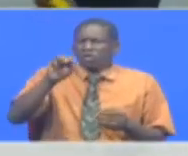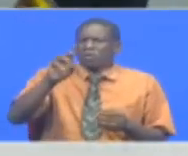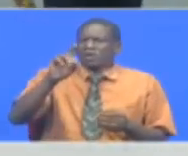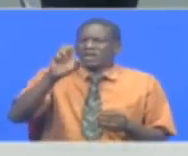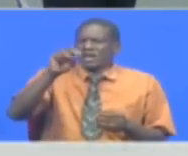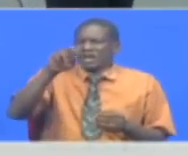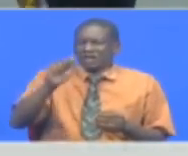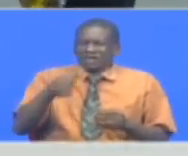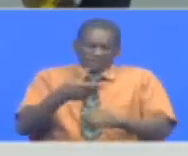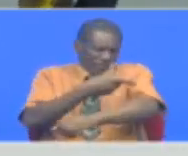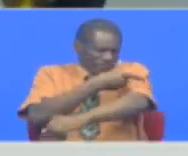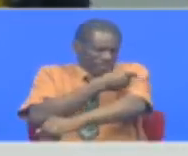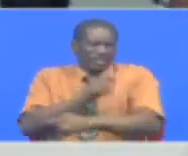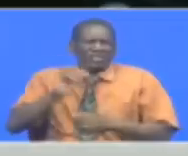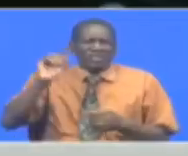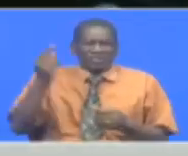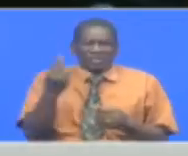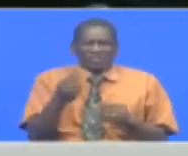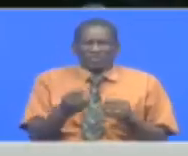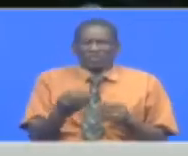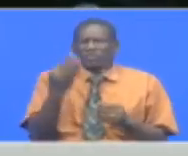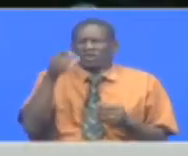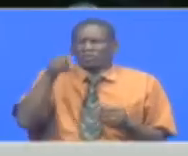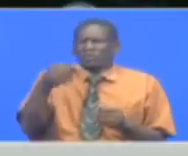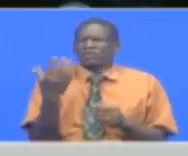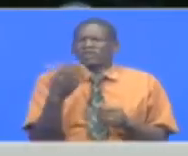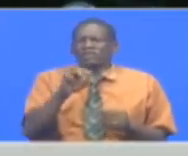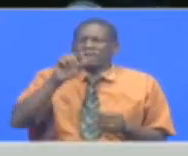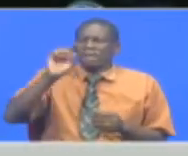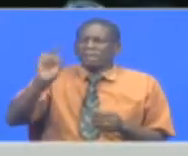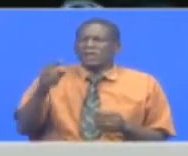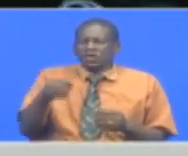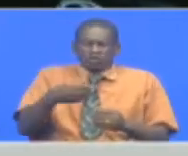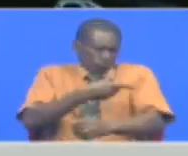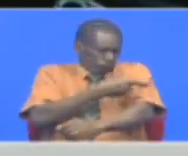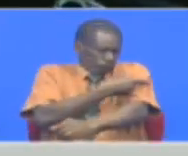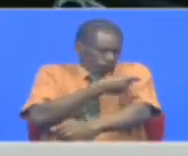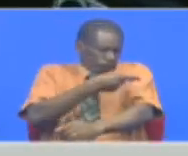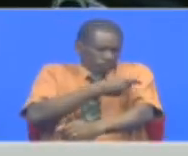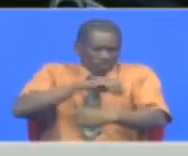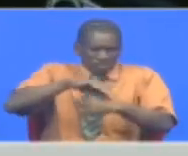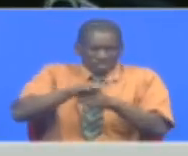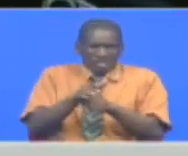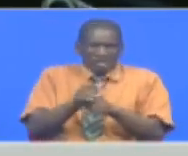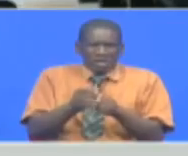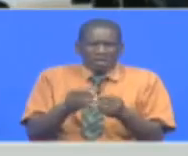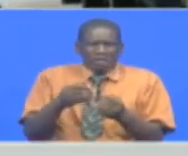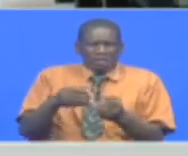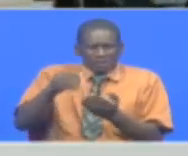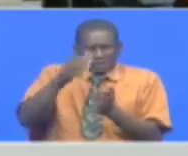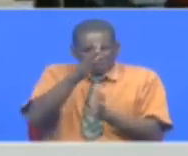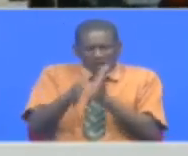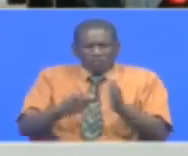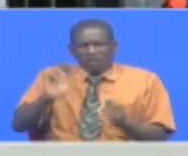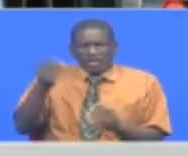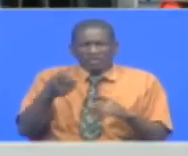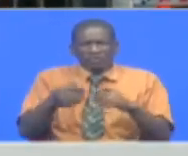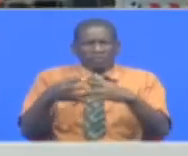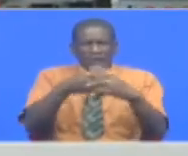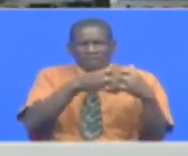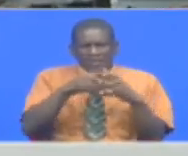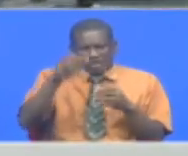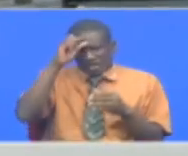batch is the first of the 3.5 million doses of vaccines set apart for Kenya from the United States